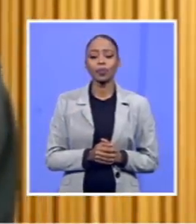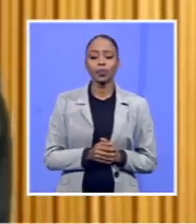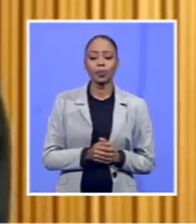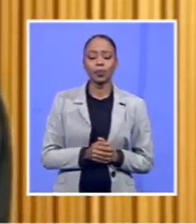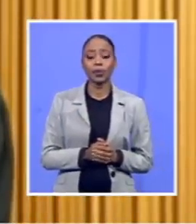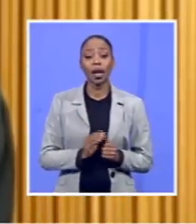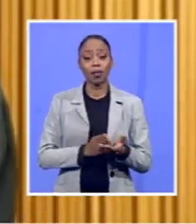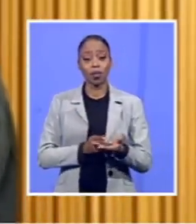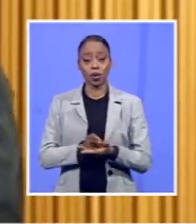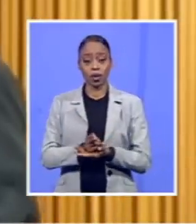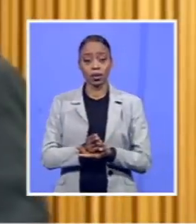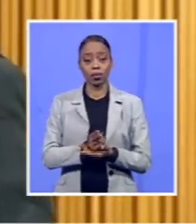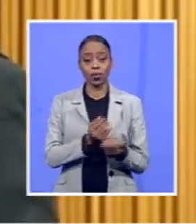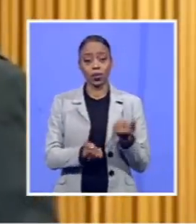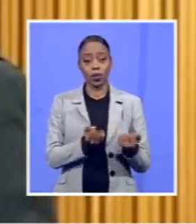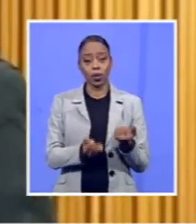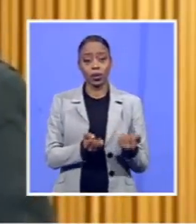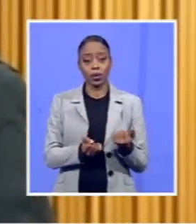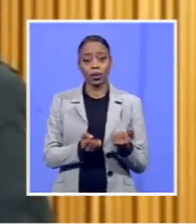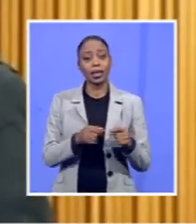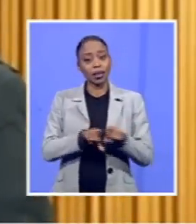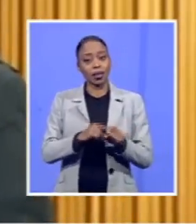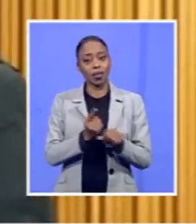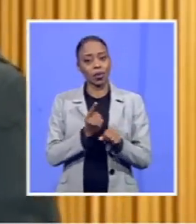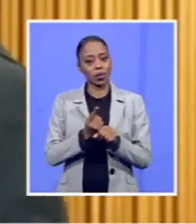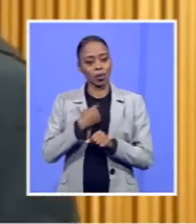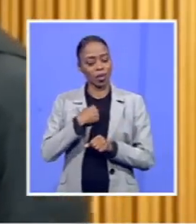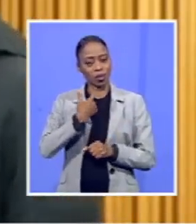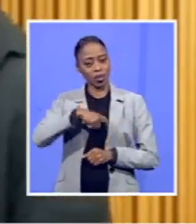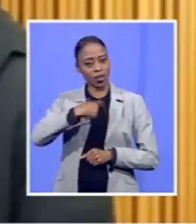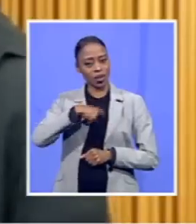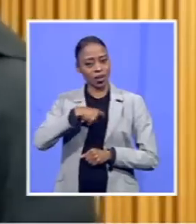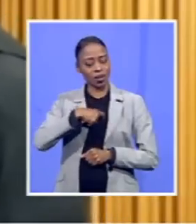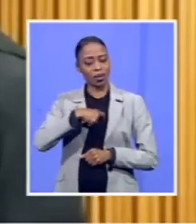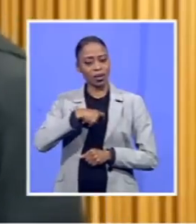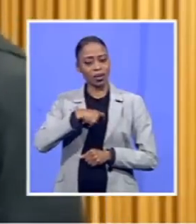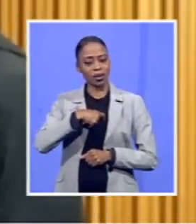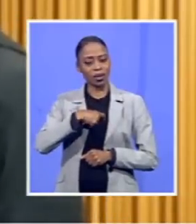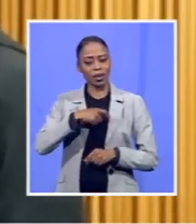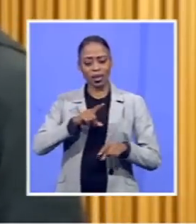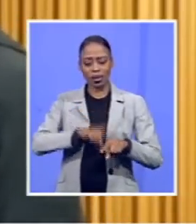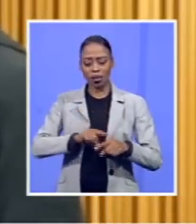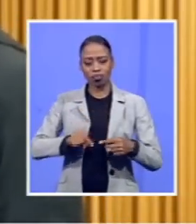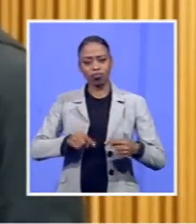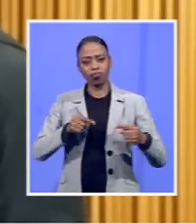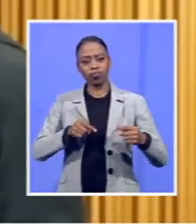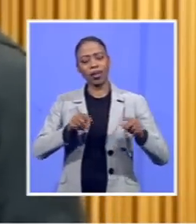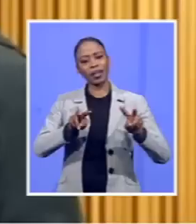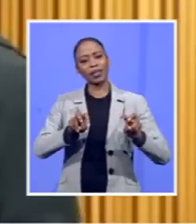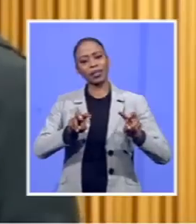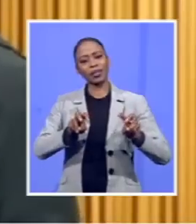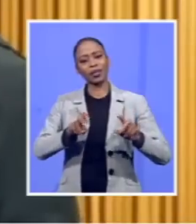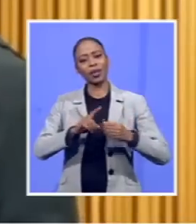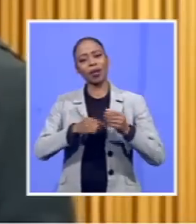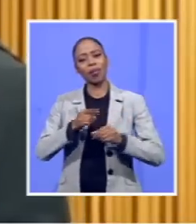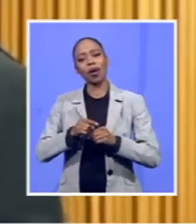To be honest with the court, even myself, when we argued this matter in relation